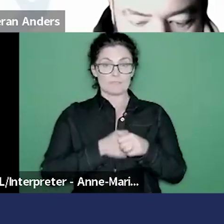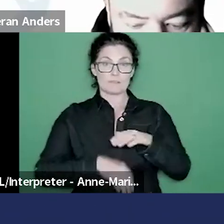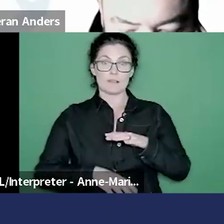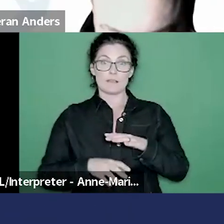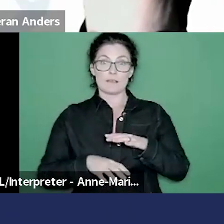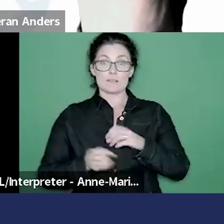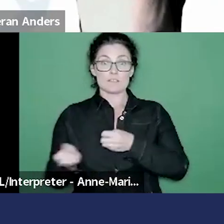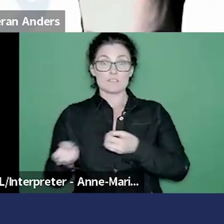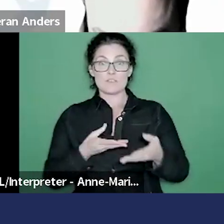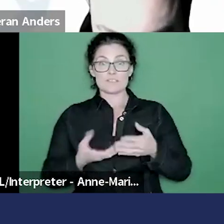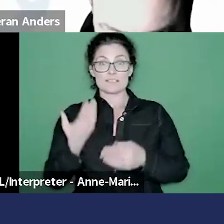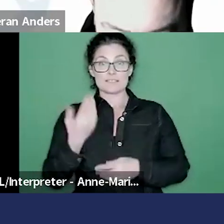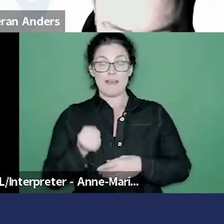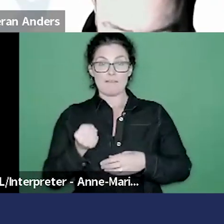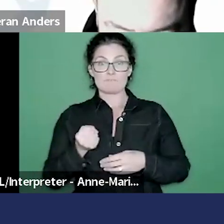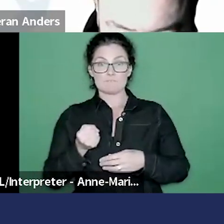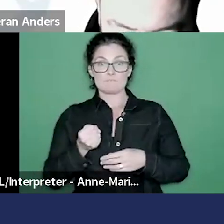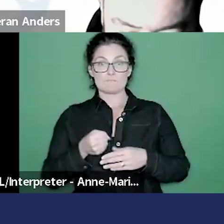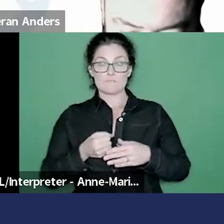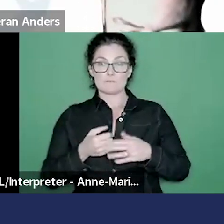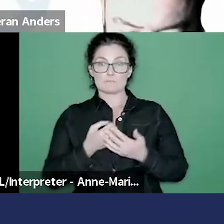services, and someone mentioned family hubs, and yeah, we